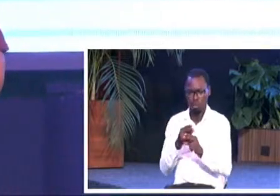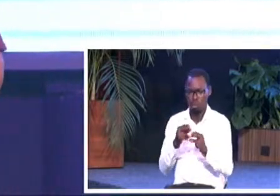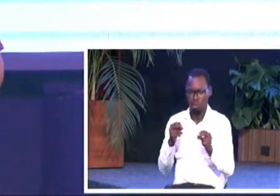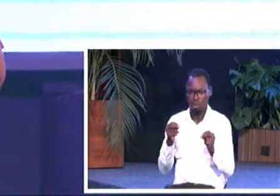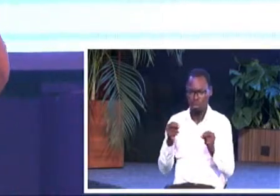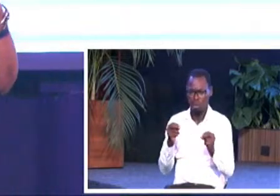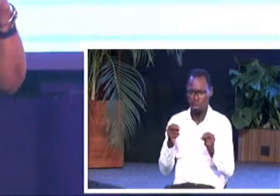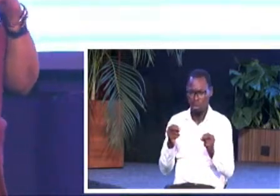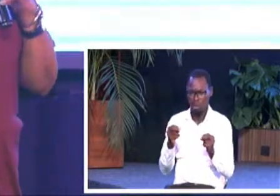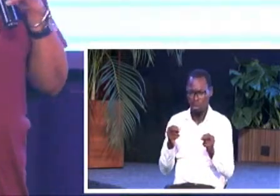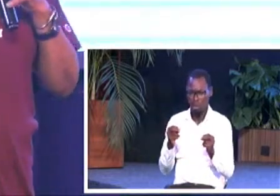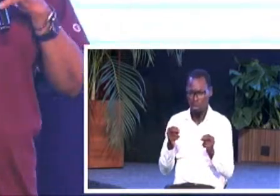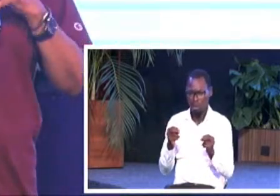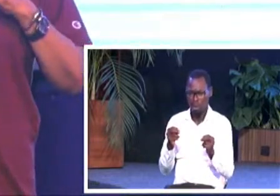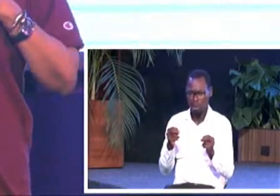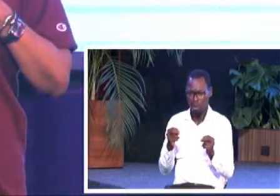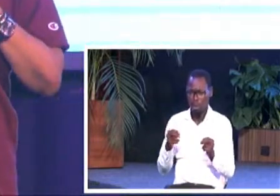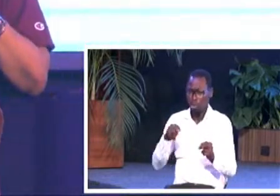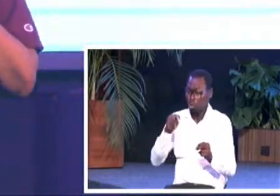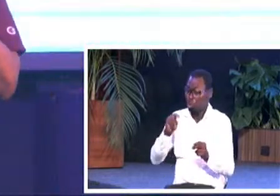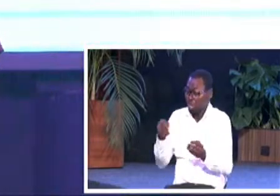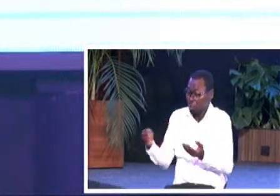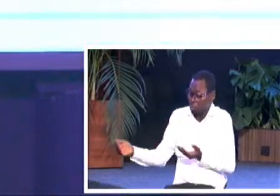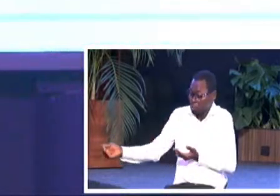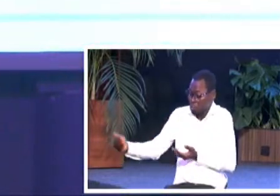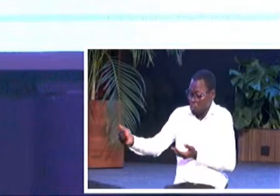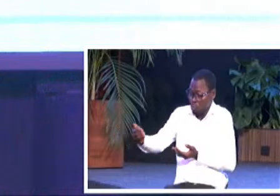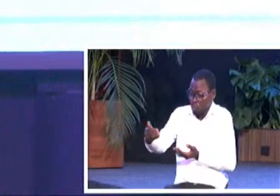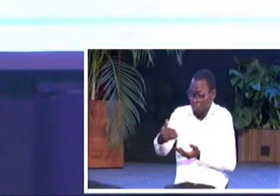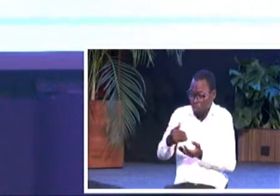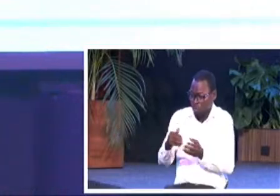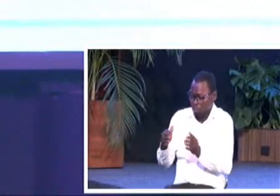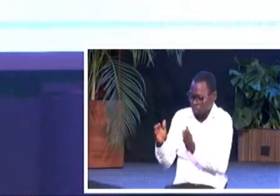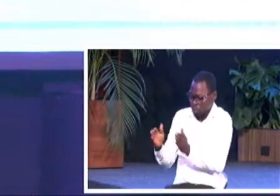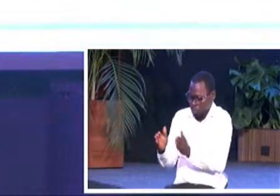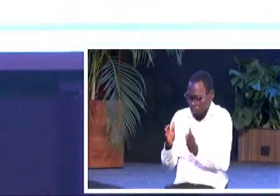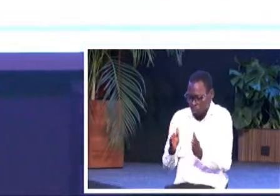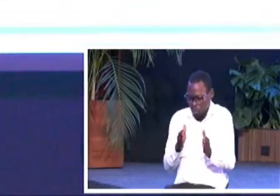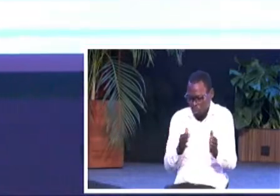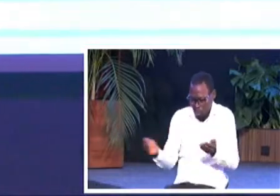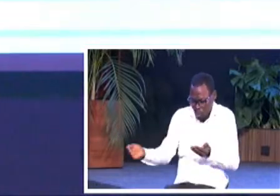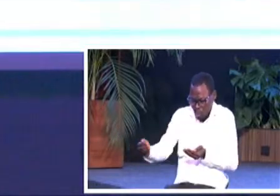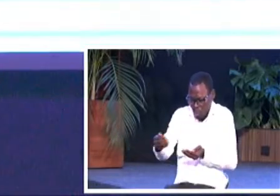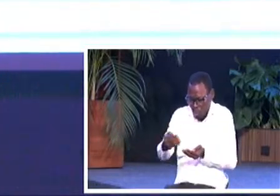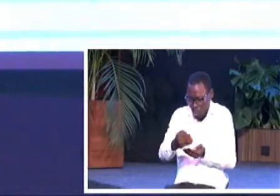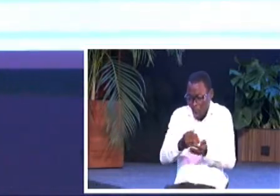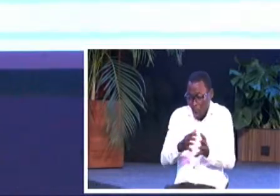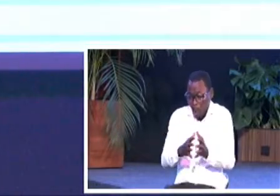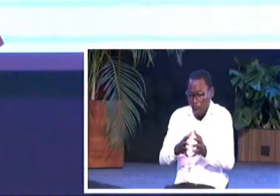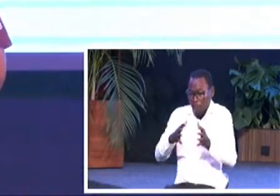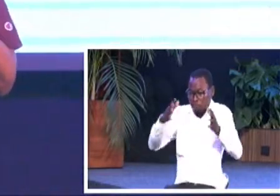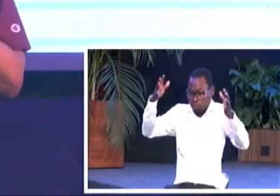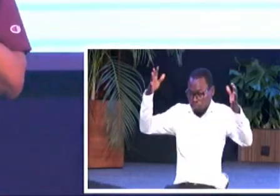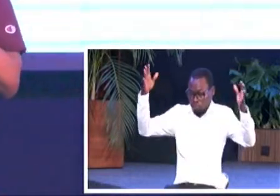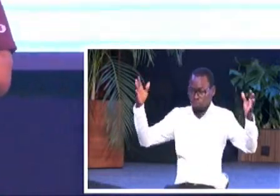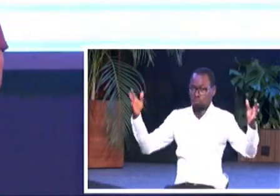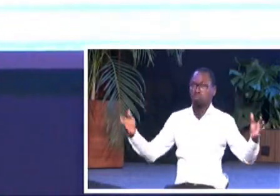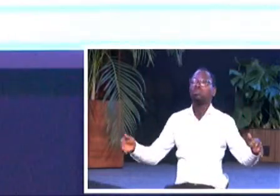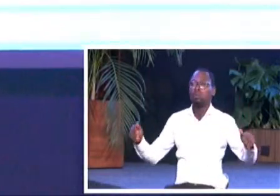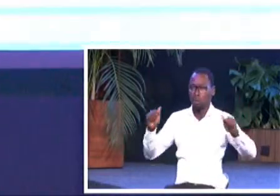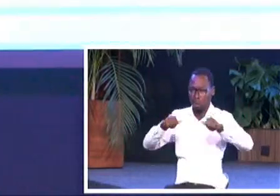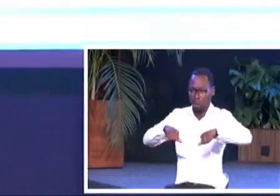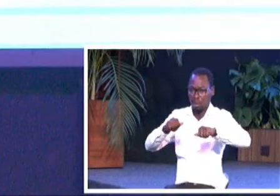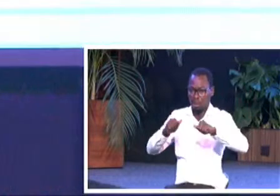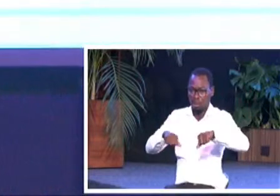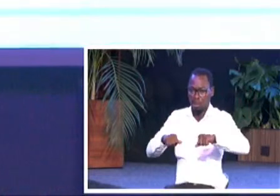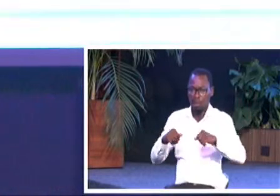many smallholder farmers before you can get some sort of